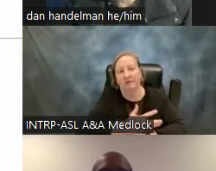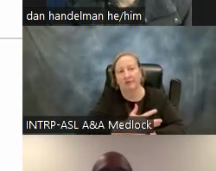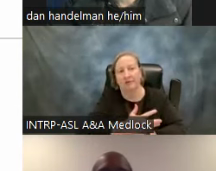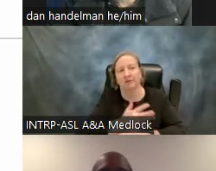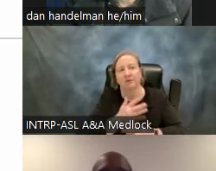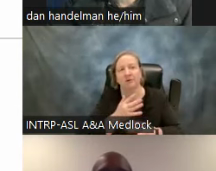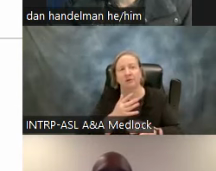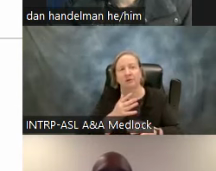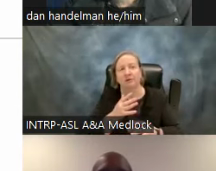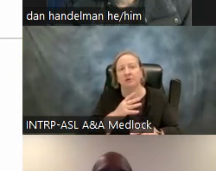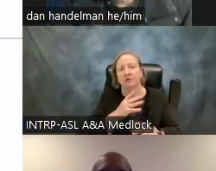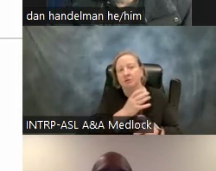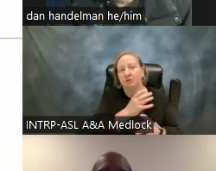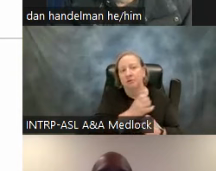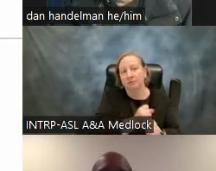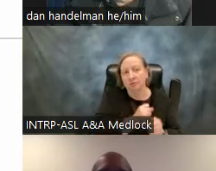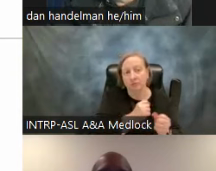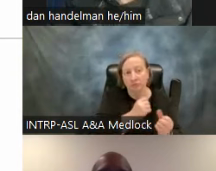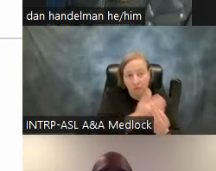And then the